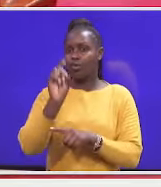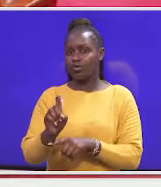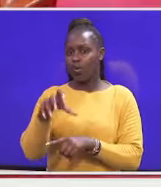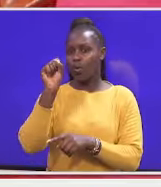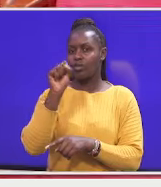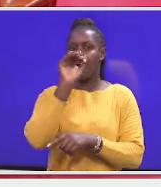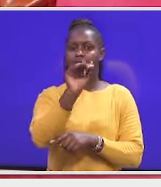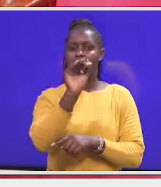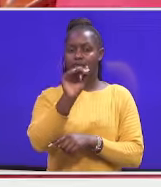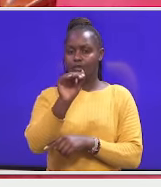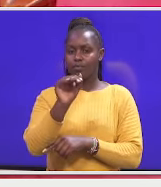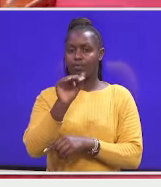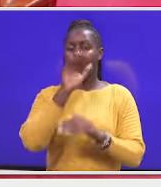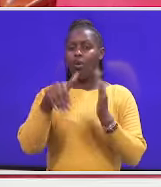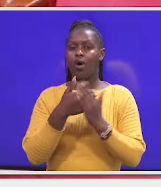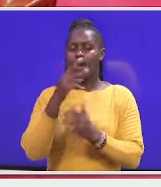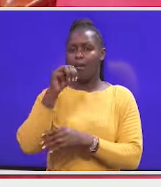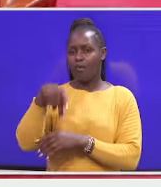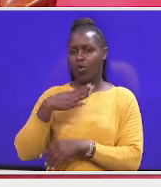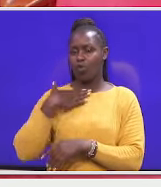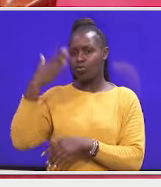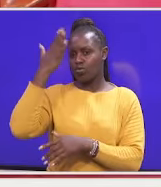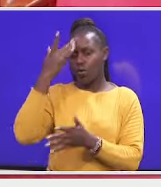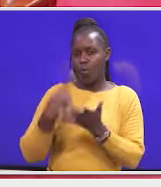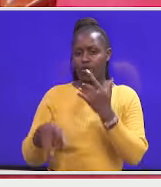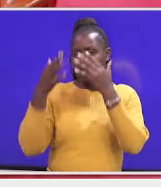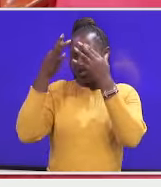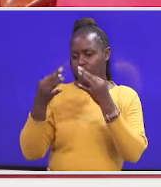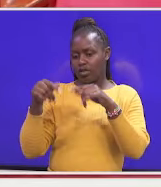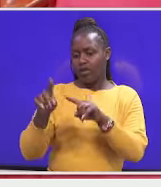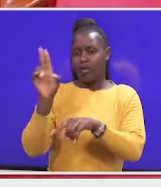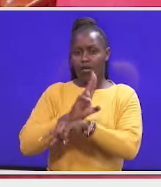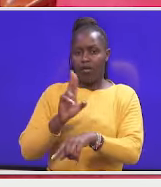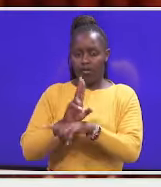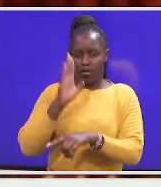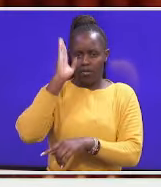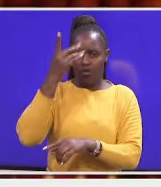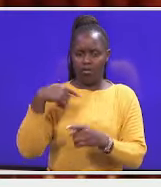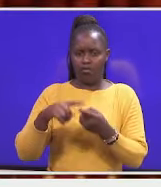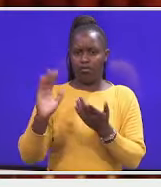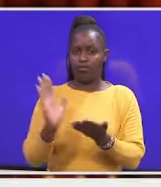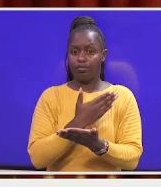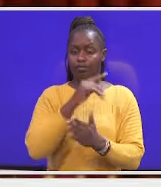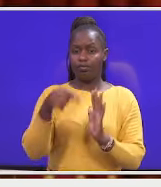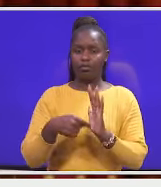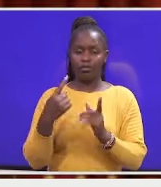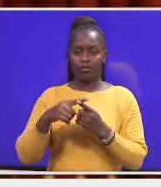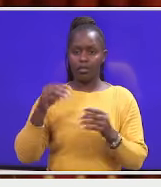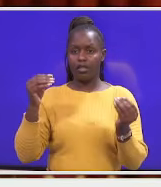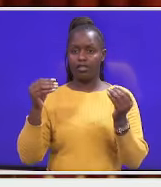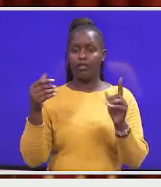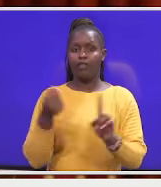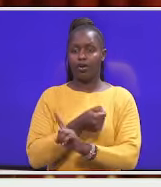lilizungumziwa pakubwa, wabunge wakitaka kujua ni hatua gani atatumia kukabiliana na uovu huo. Wearing